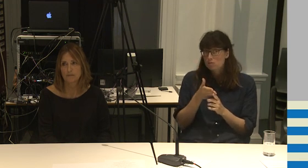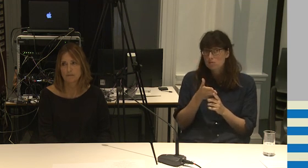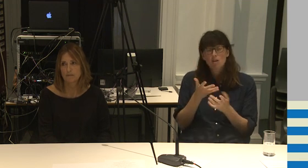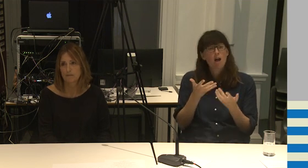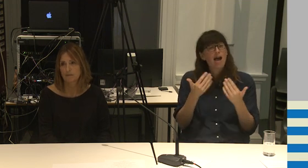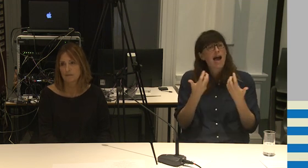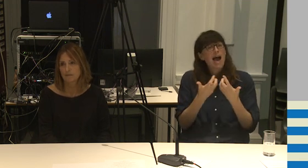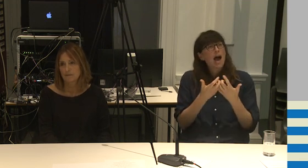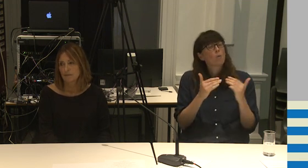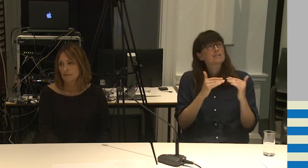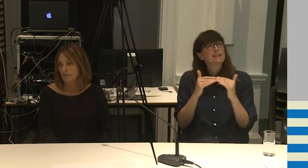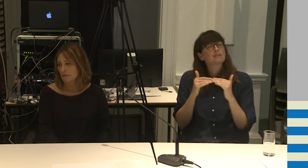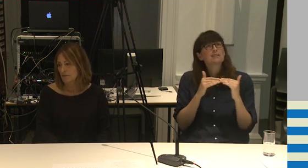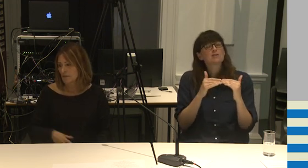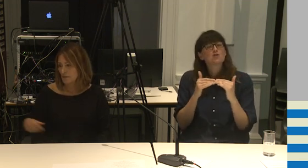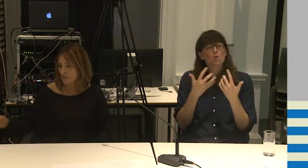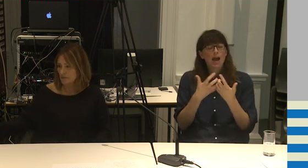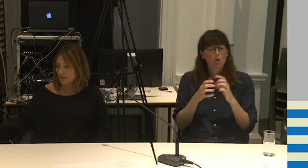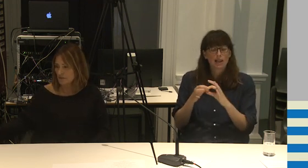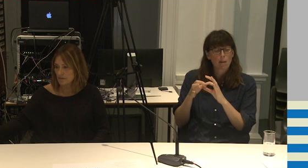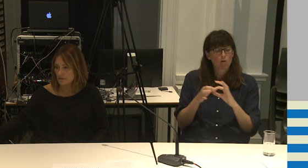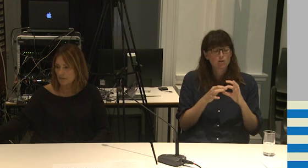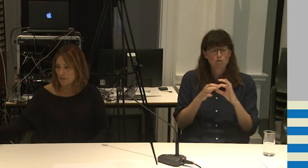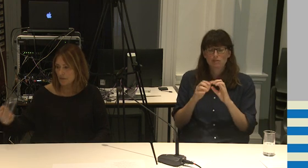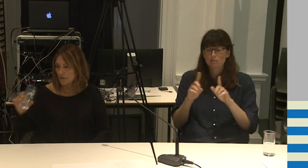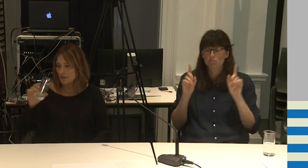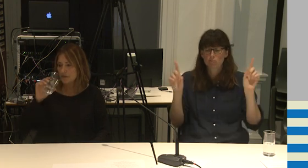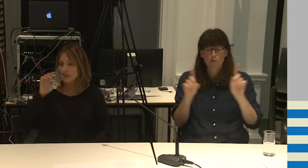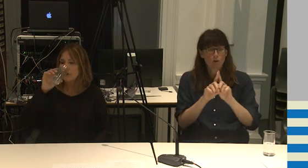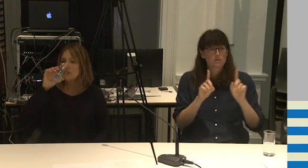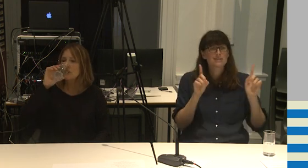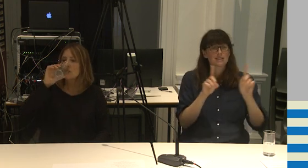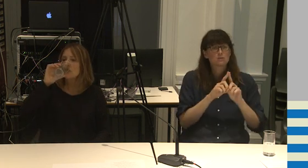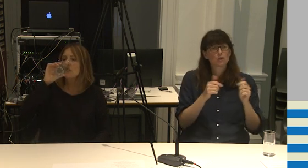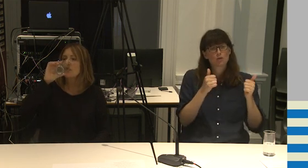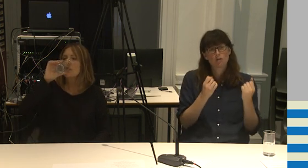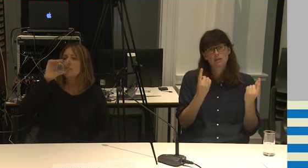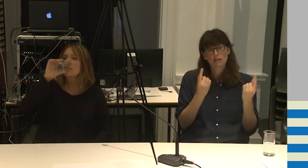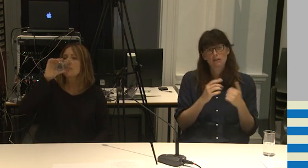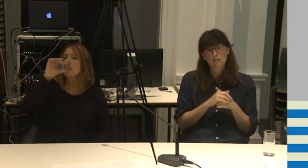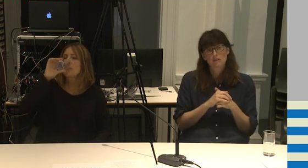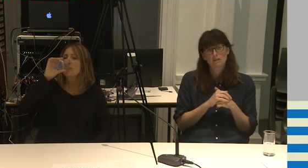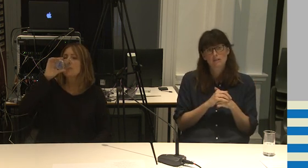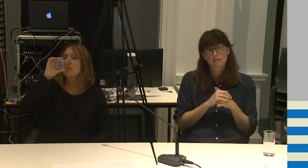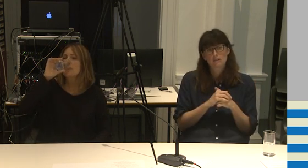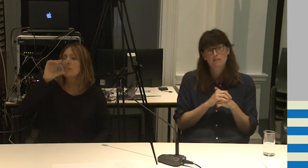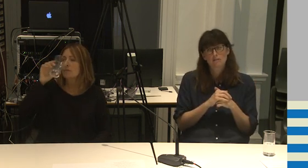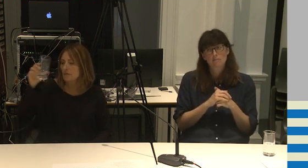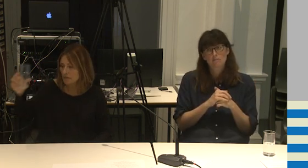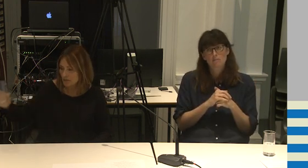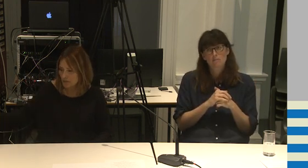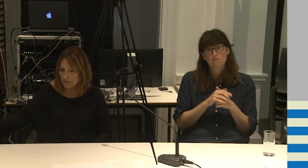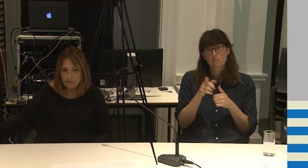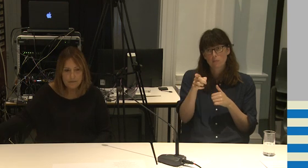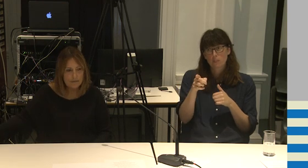like where standardization or some sort of collaboration across institutions could be a good idea. Just as, I